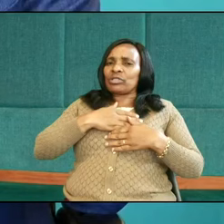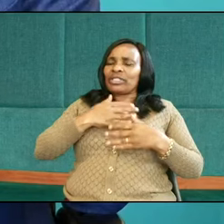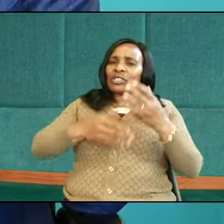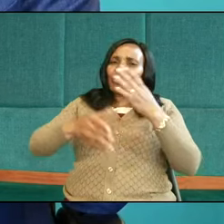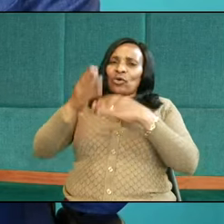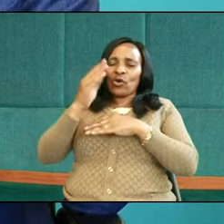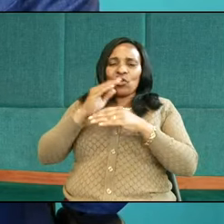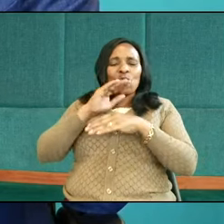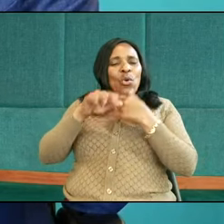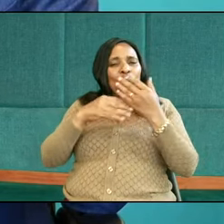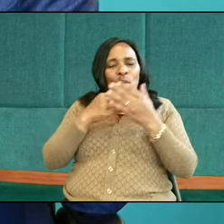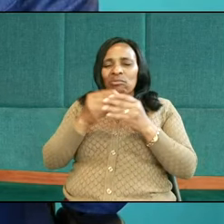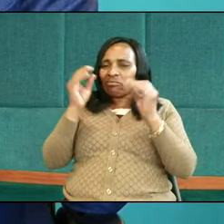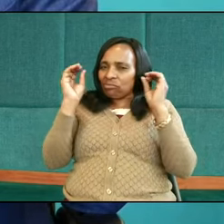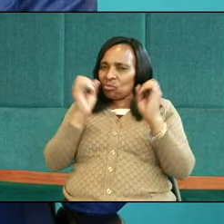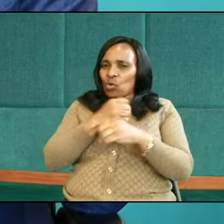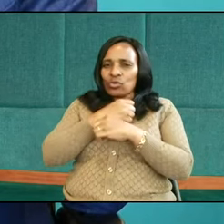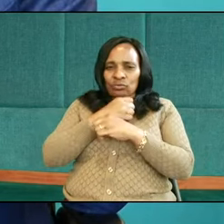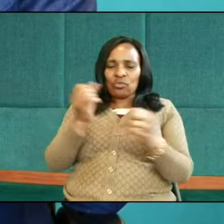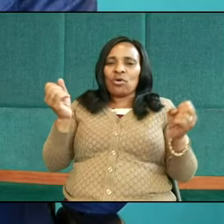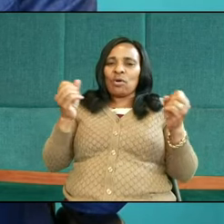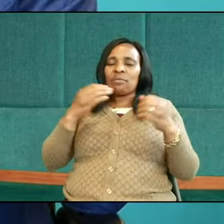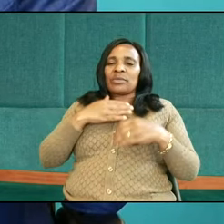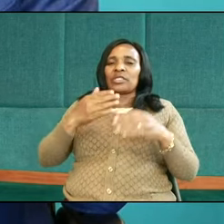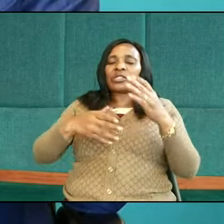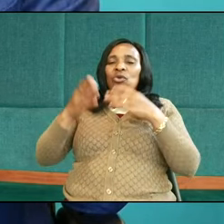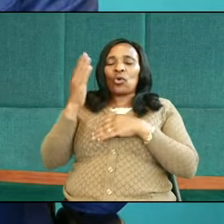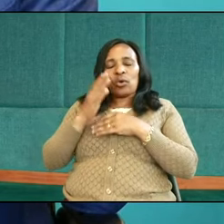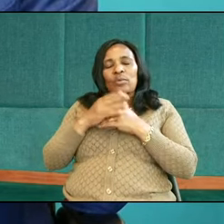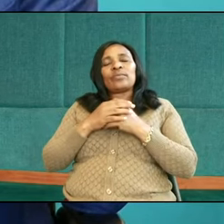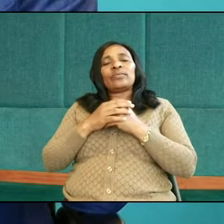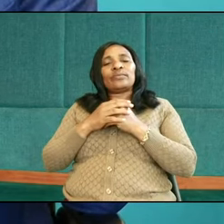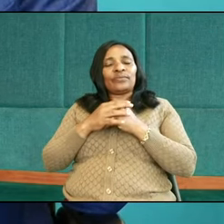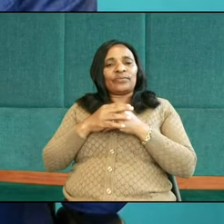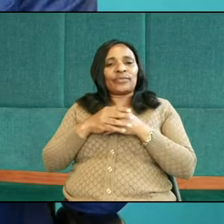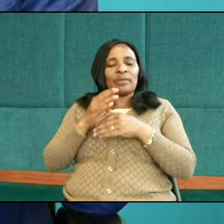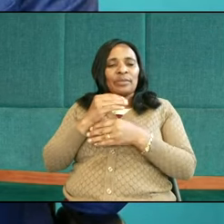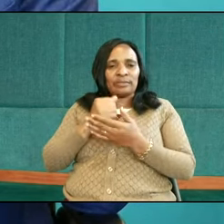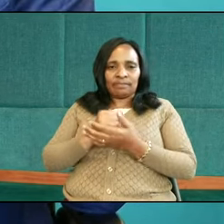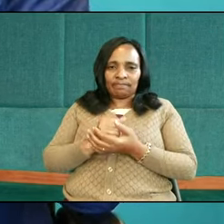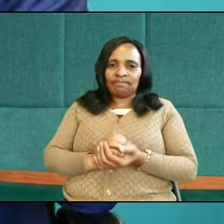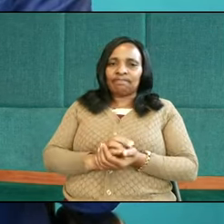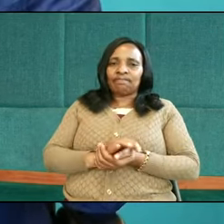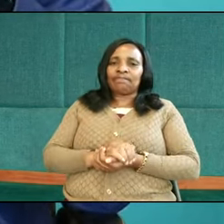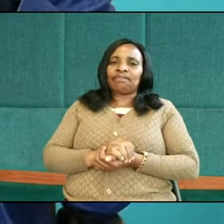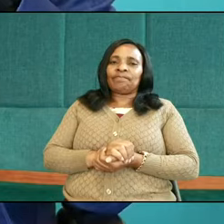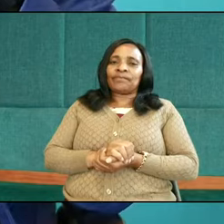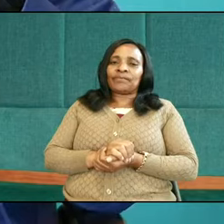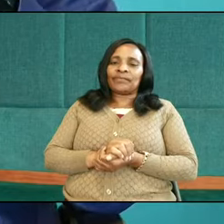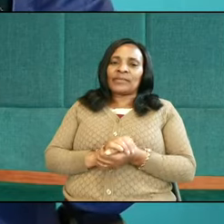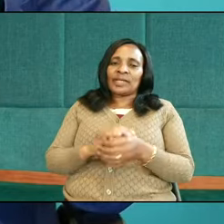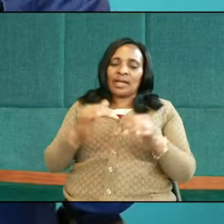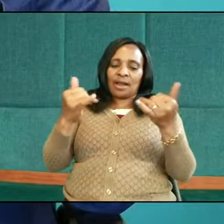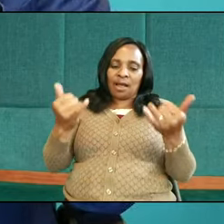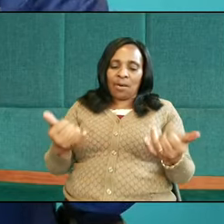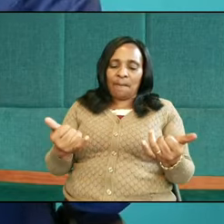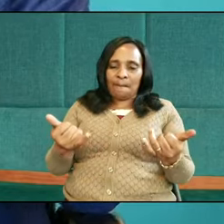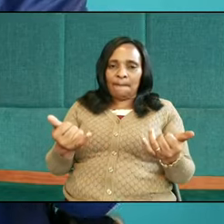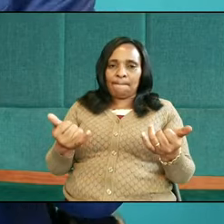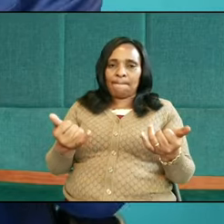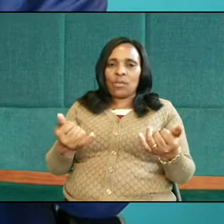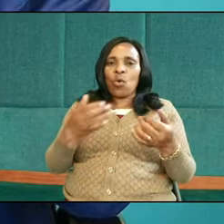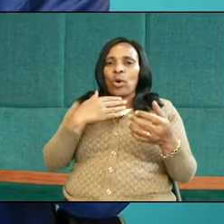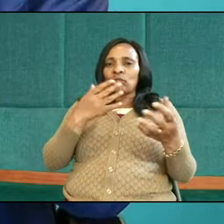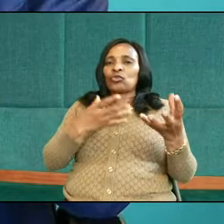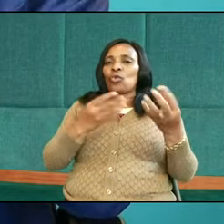at all. We cannot please God at all. Amen? Amen. Amen. Amen. Now, we just